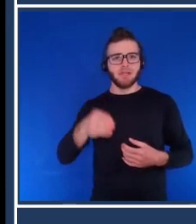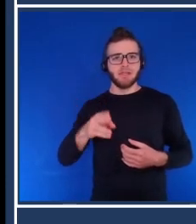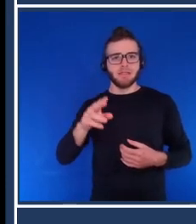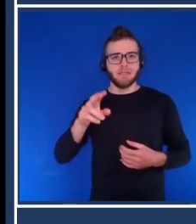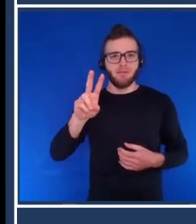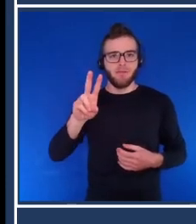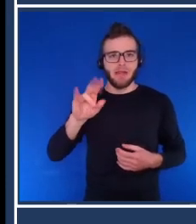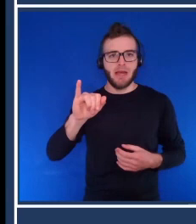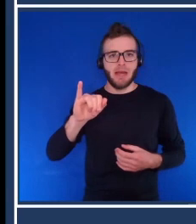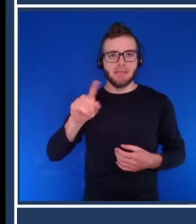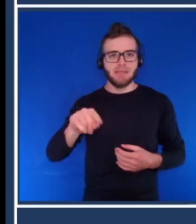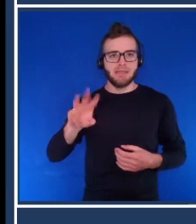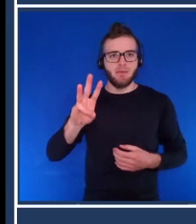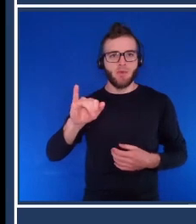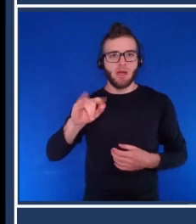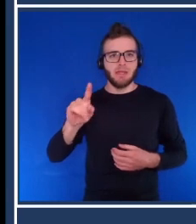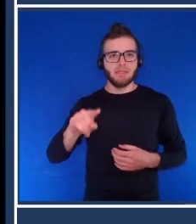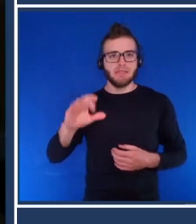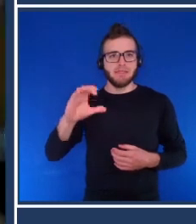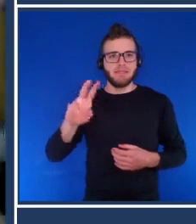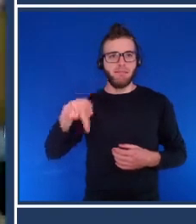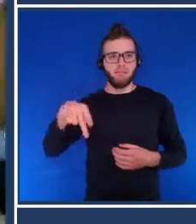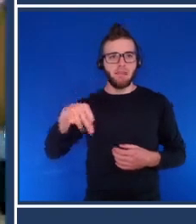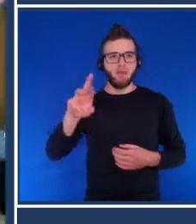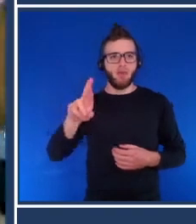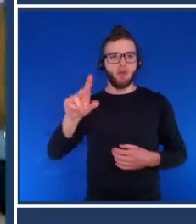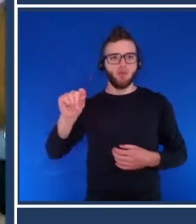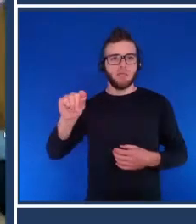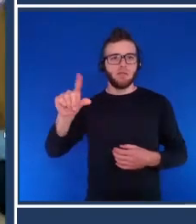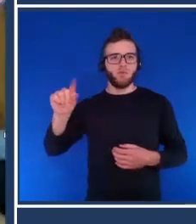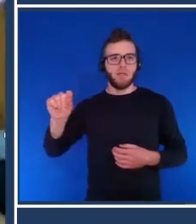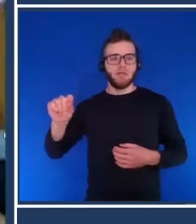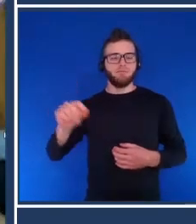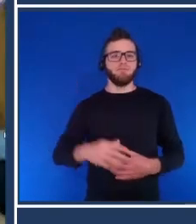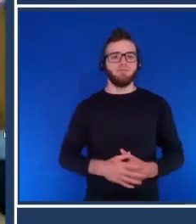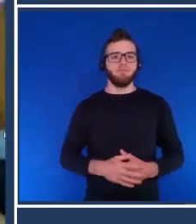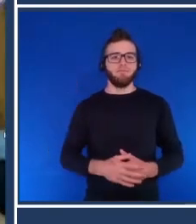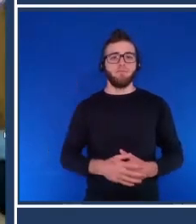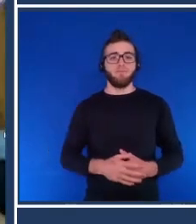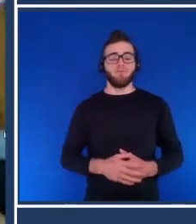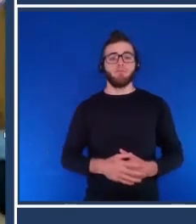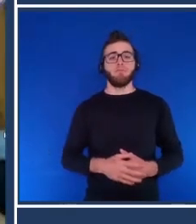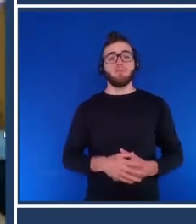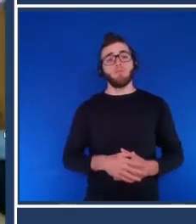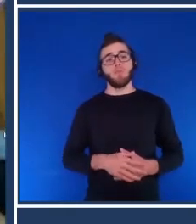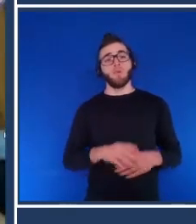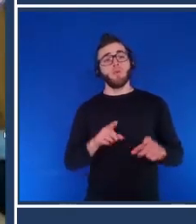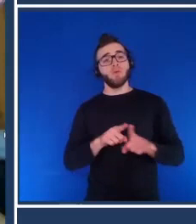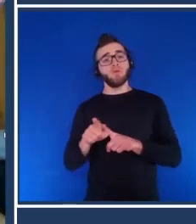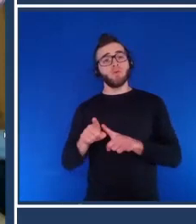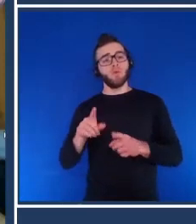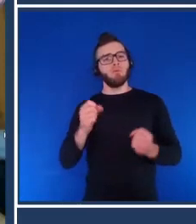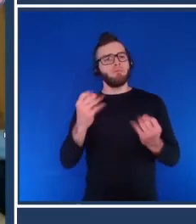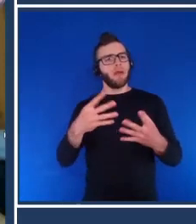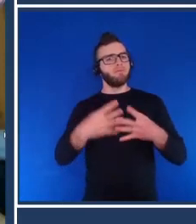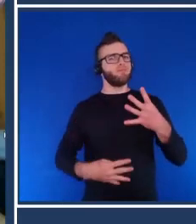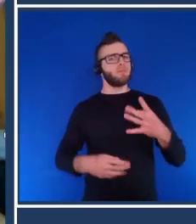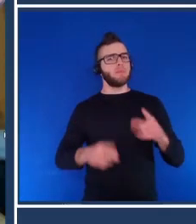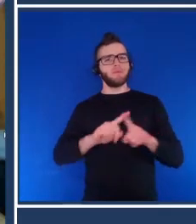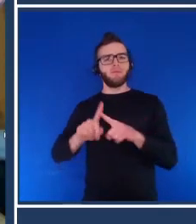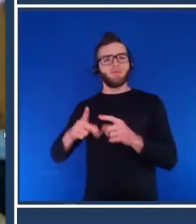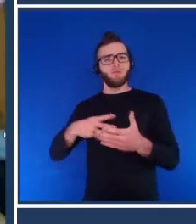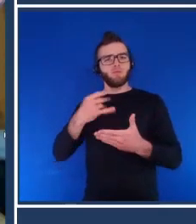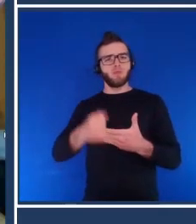aka.ms/VIZWIZ CVPR 2020. We also have a number of ongoing projects in my team related